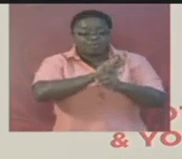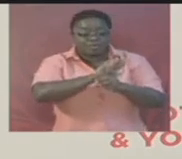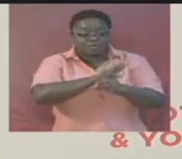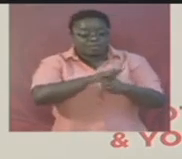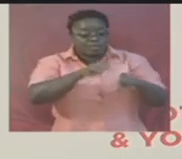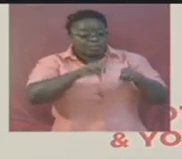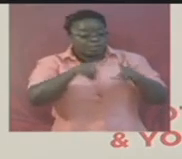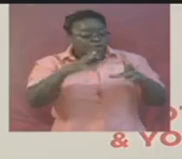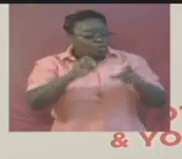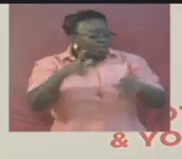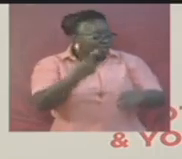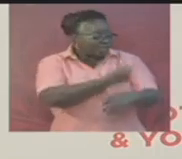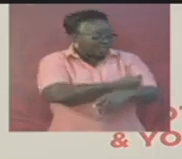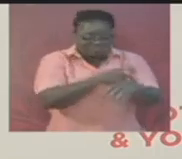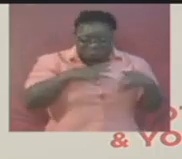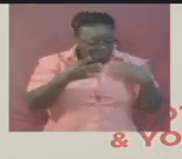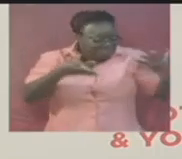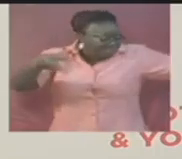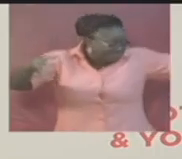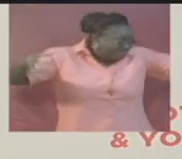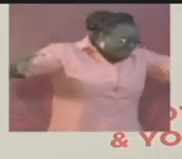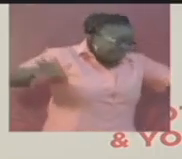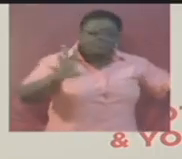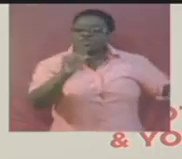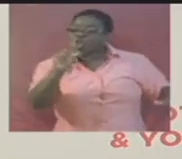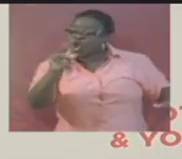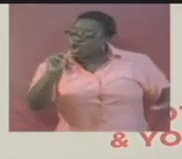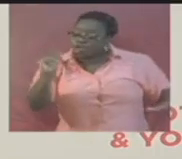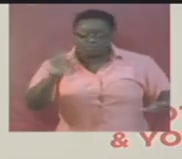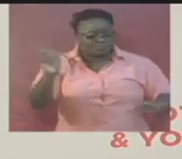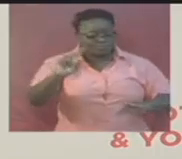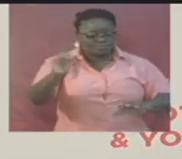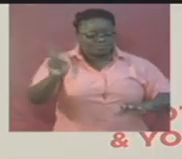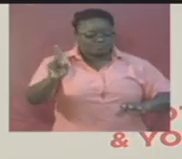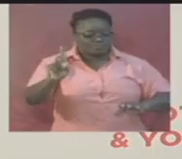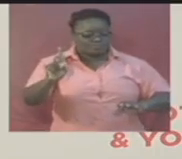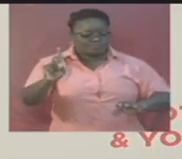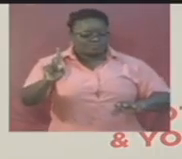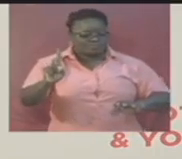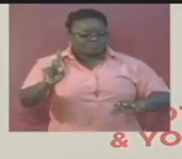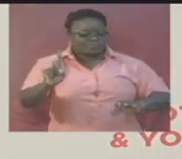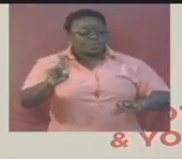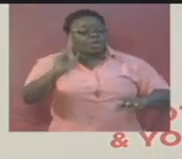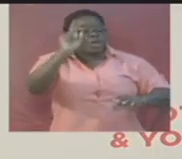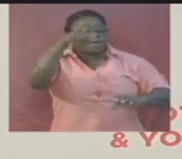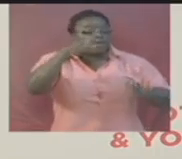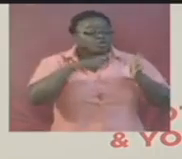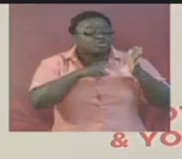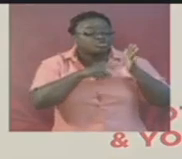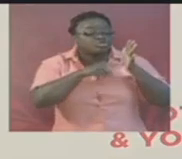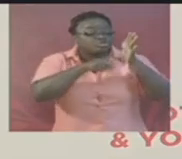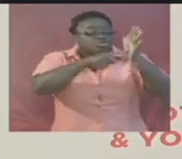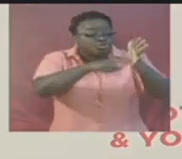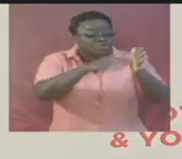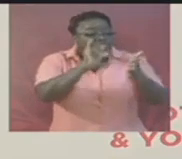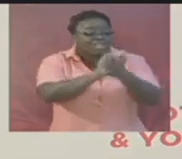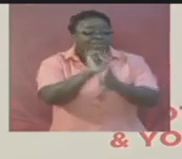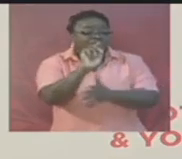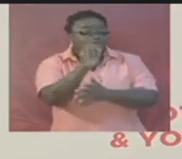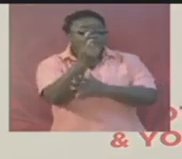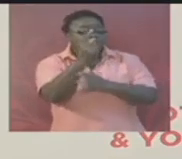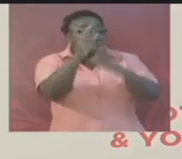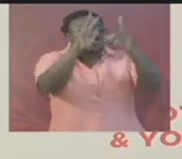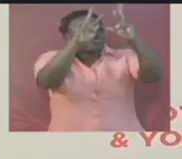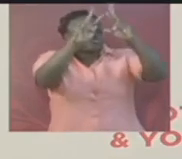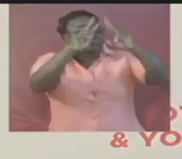guard significantly or otherwise. We also have to have research that suggests that the antibody response from vaccines lasts